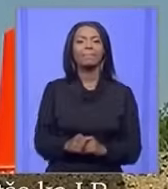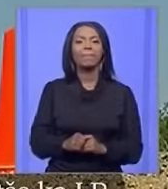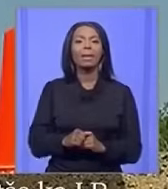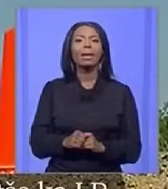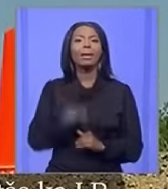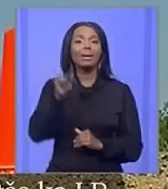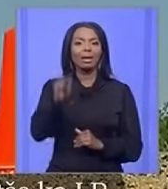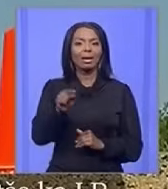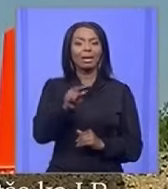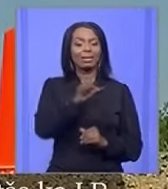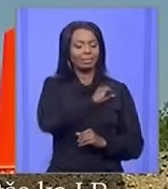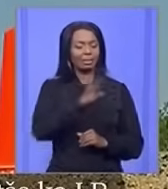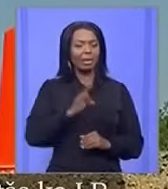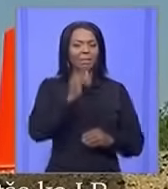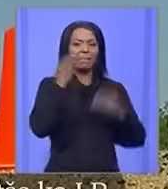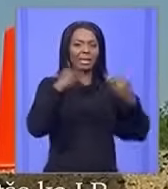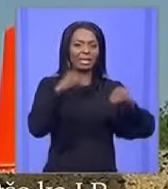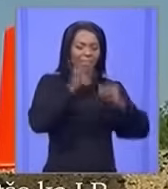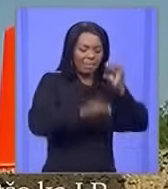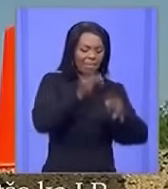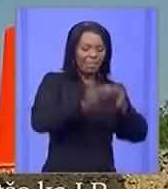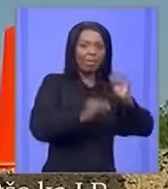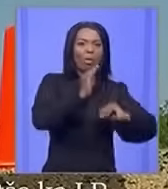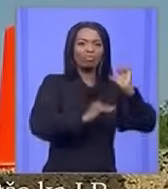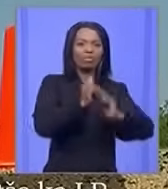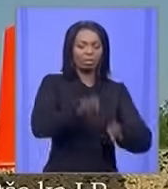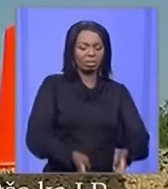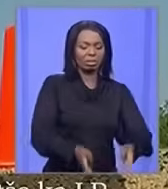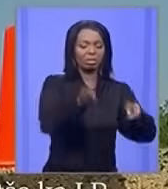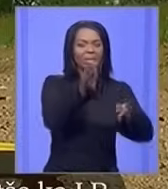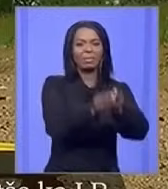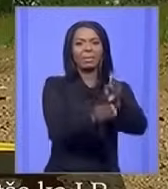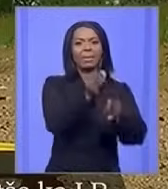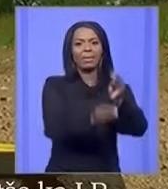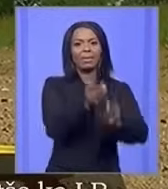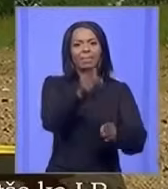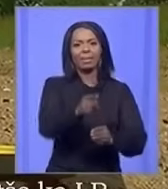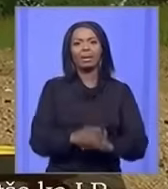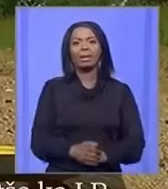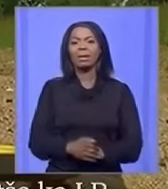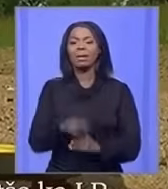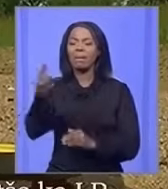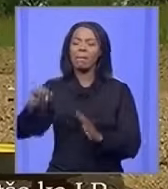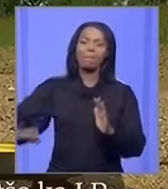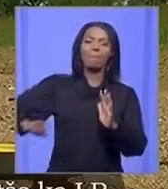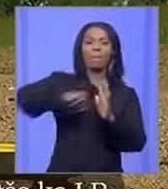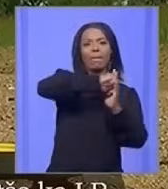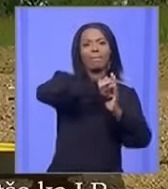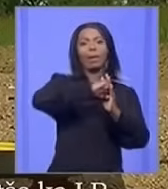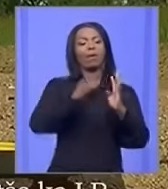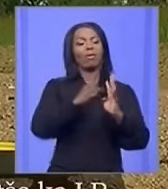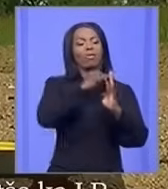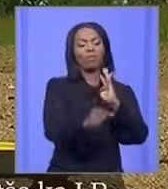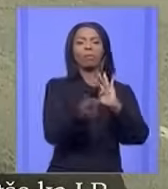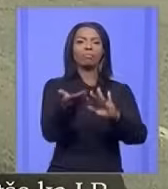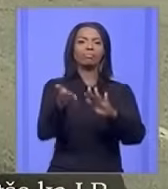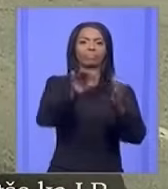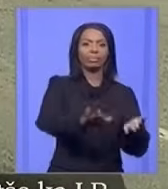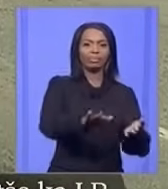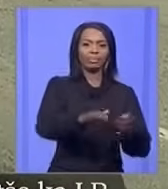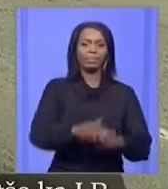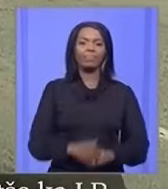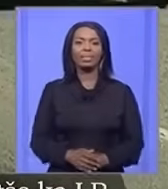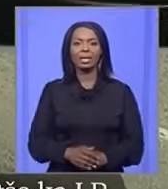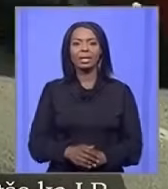gore sefatanaga seo se bego se kitima se thule sehlopha sa bašomi bao le go bolaya ba bane ba bona le semetseng ba